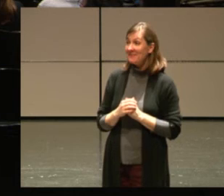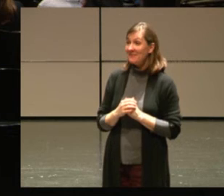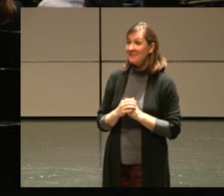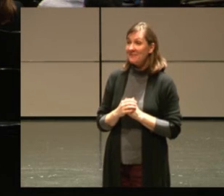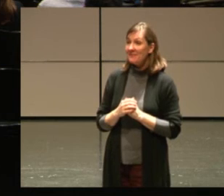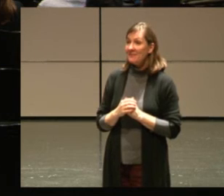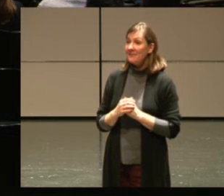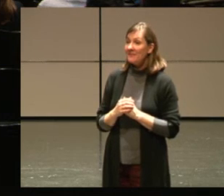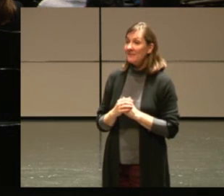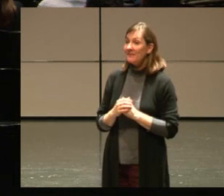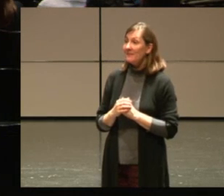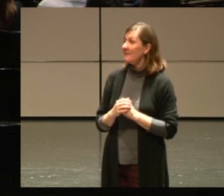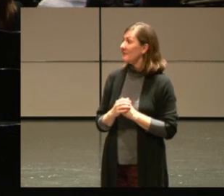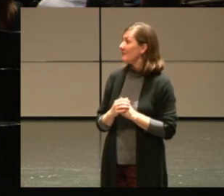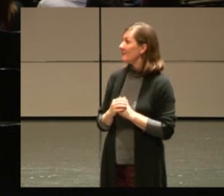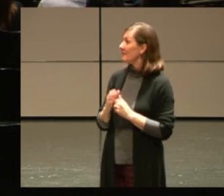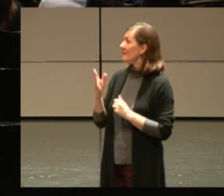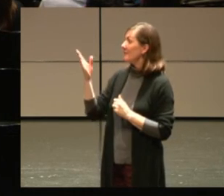Yes.